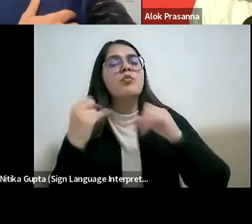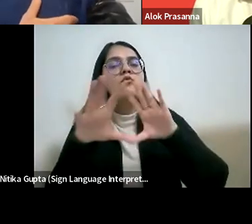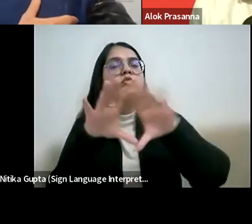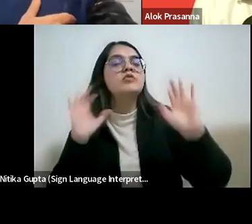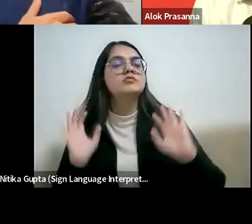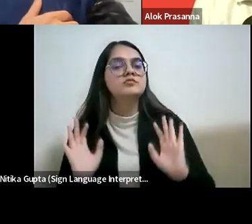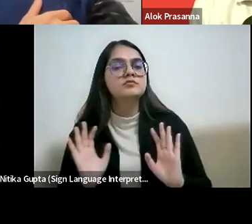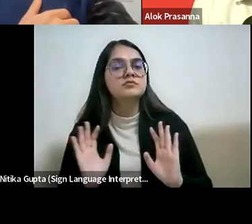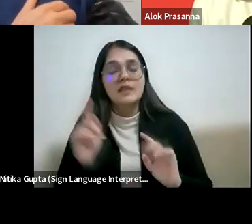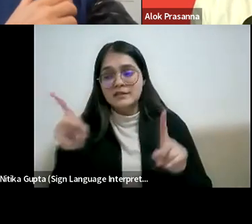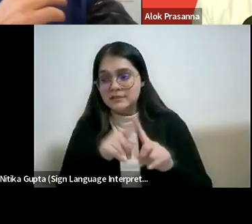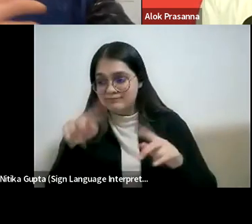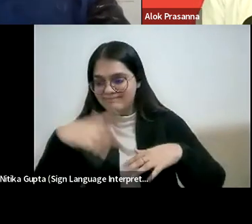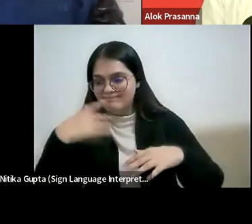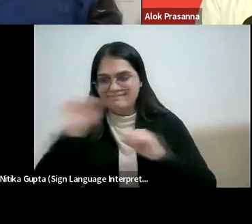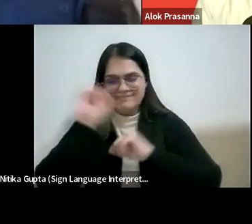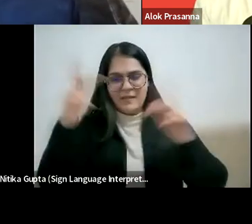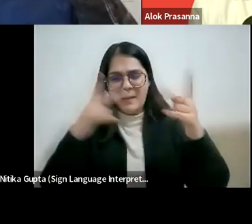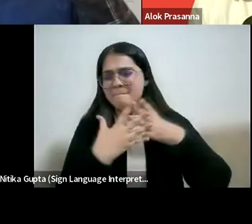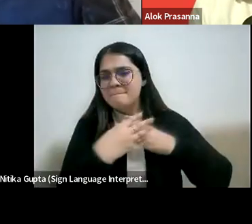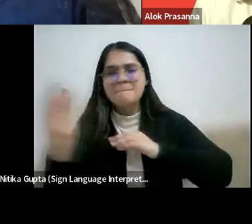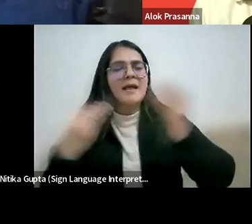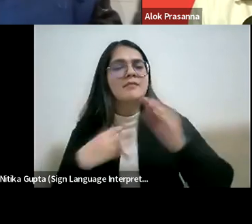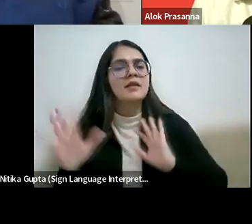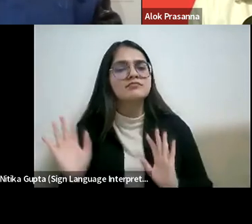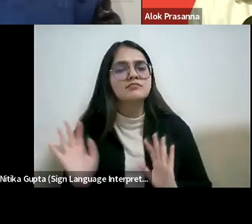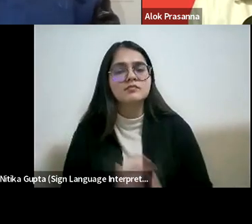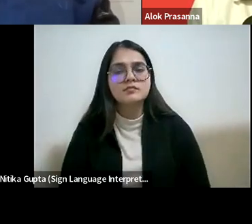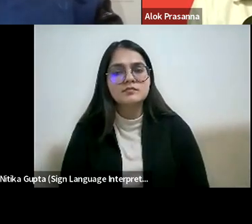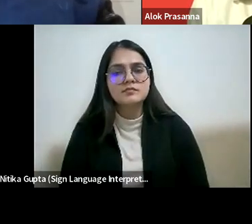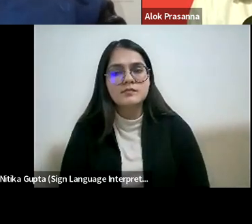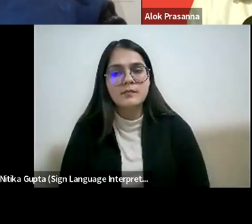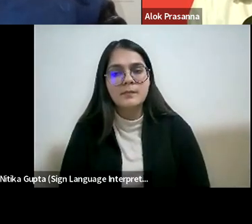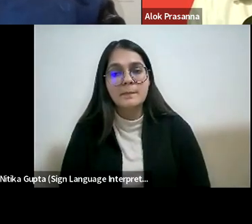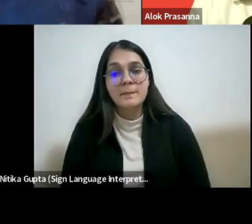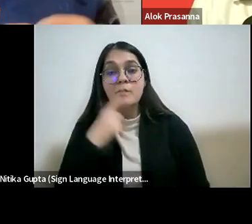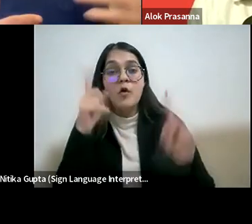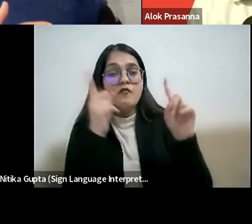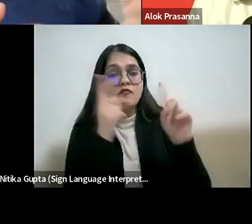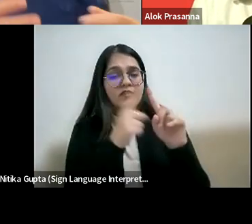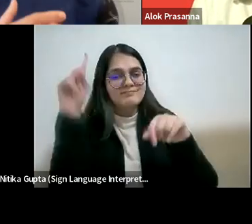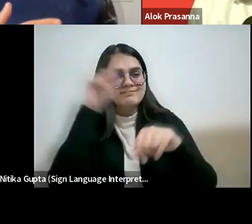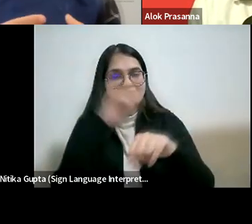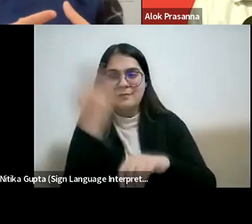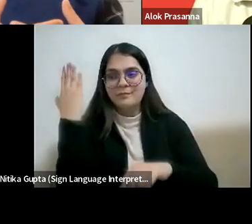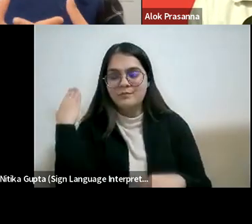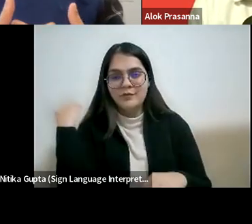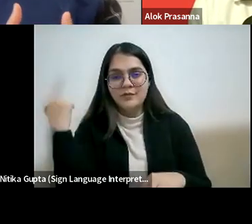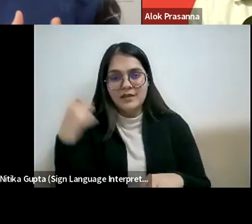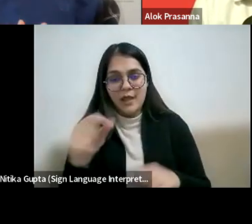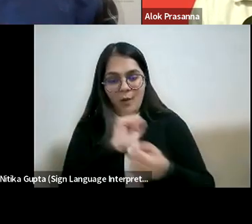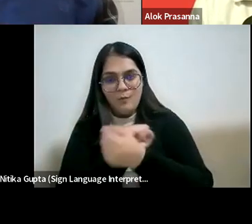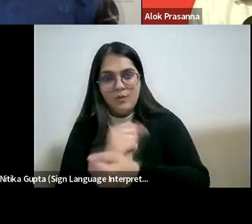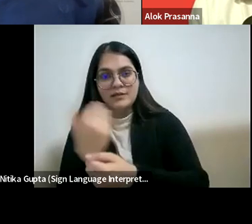it was a movement where spontaneously it was, from that first night after the police entered